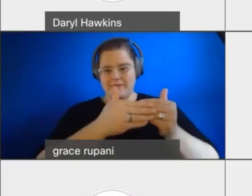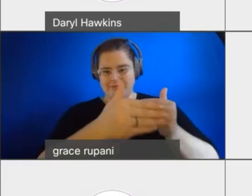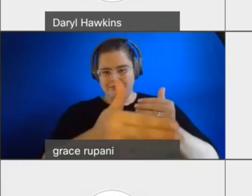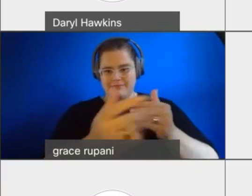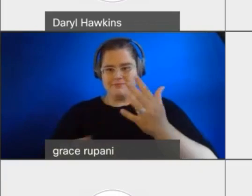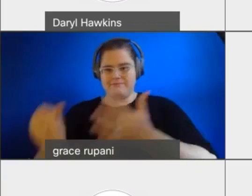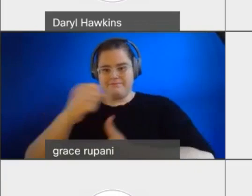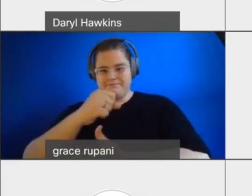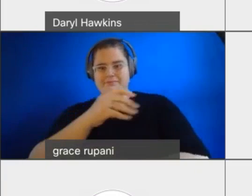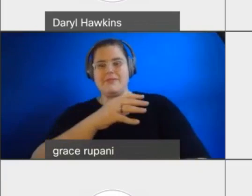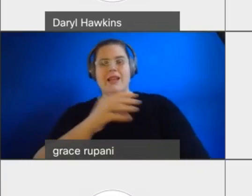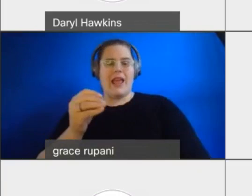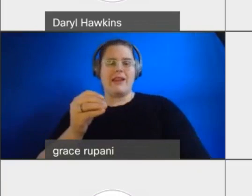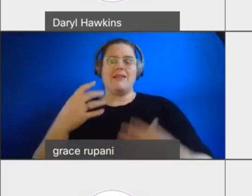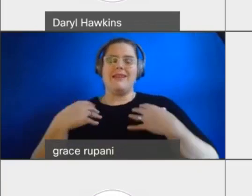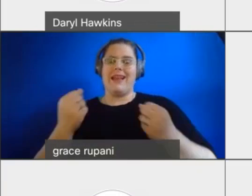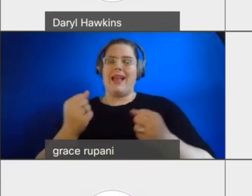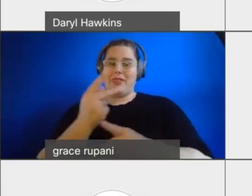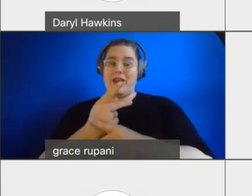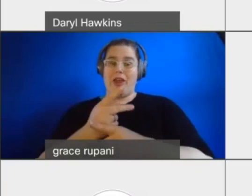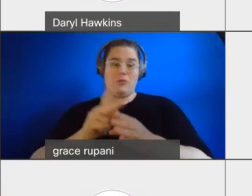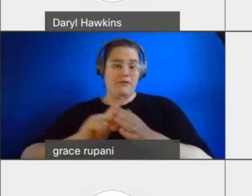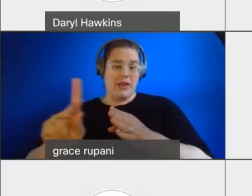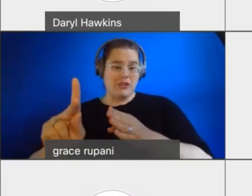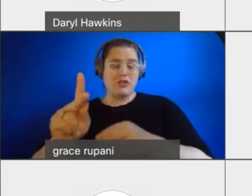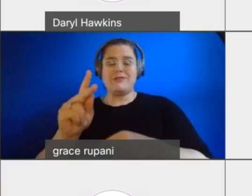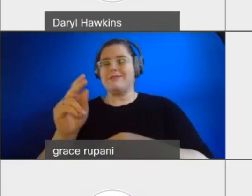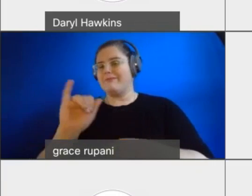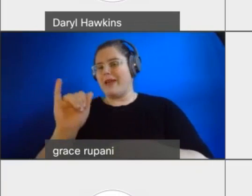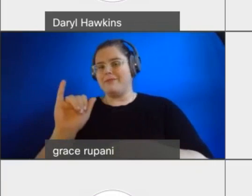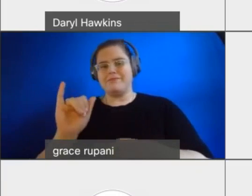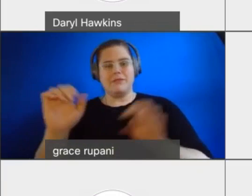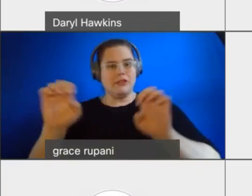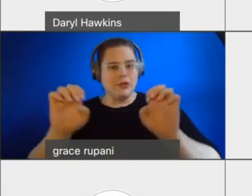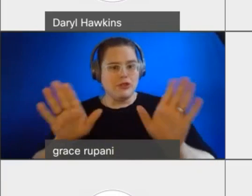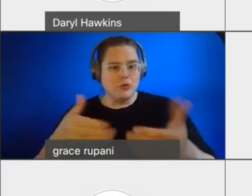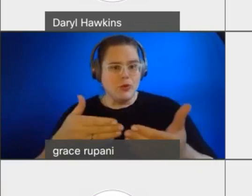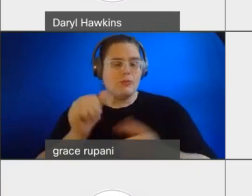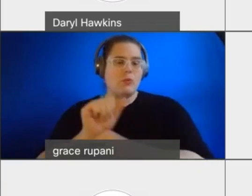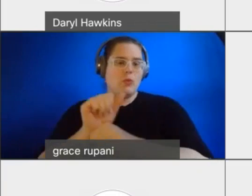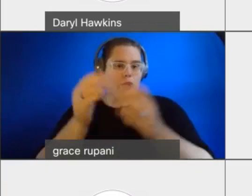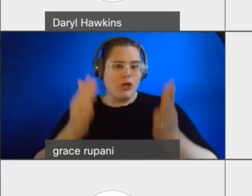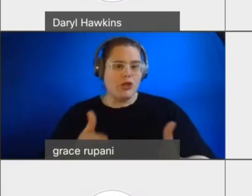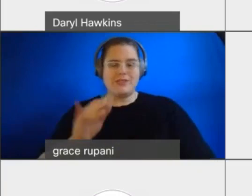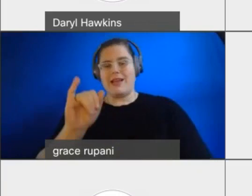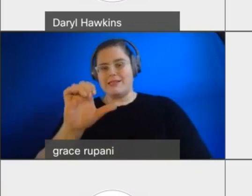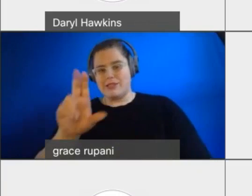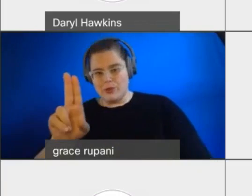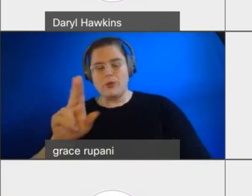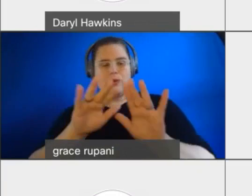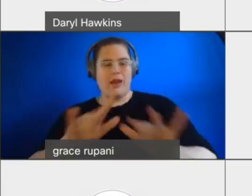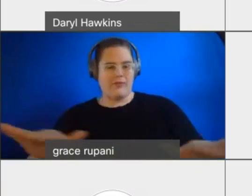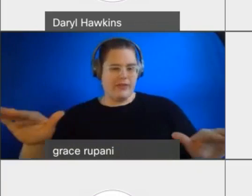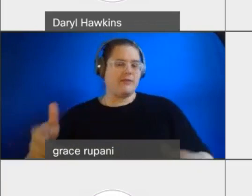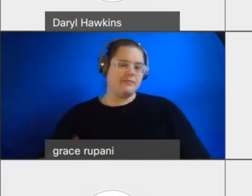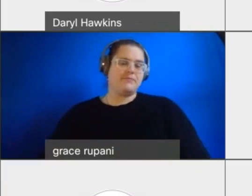healthcare professionals who work in like emergency rooms, ICUs, and those folks. So